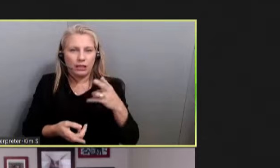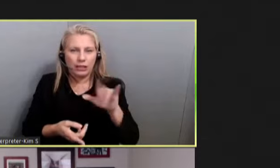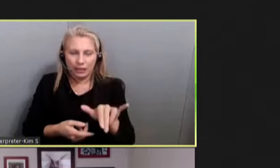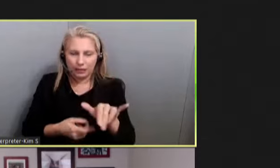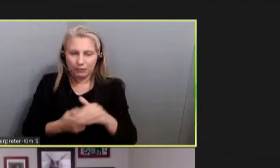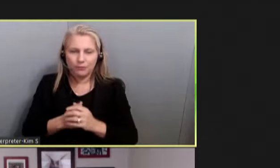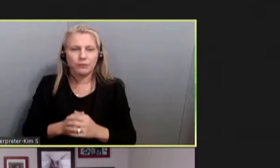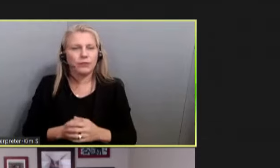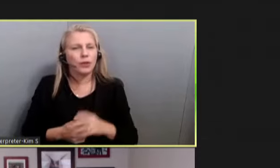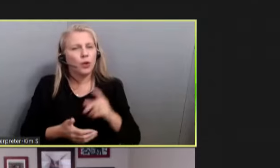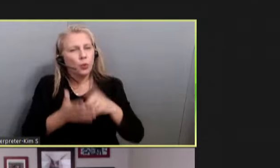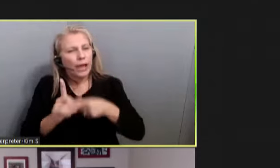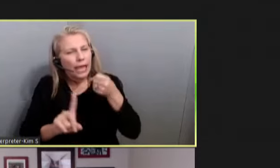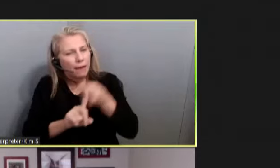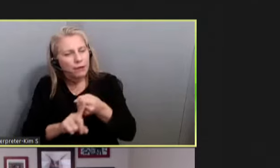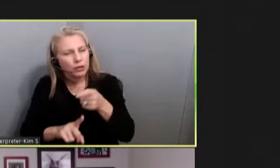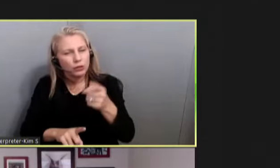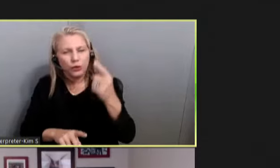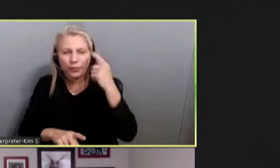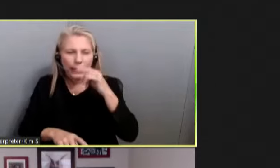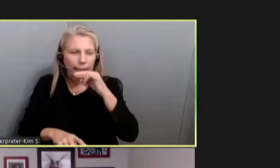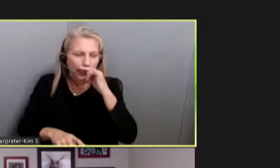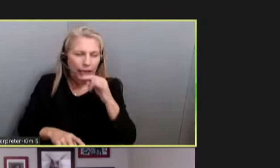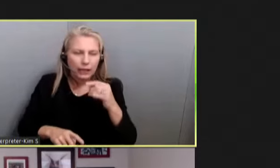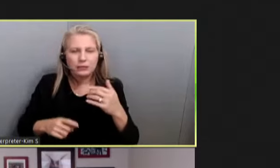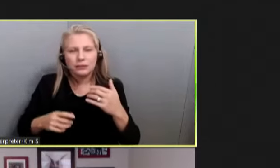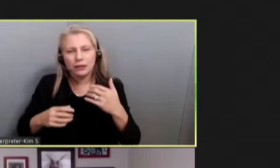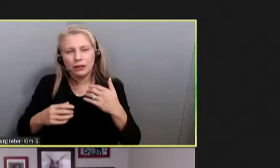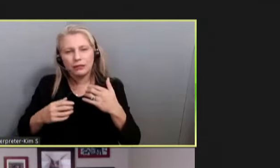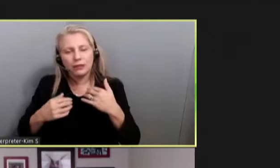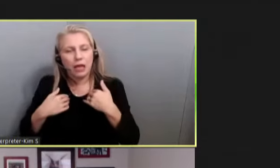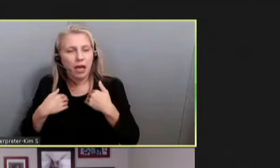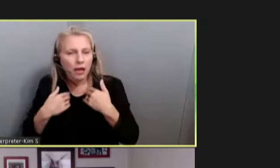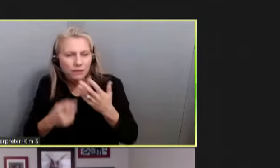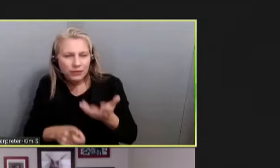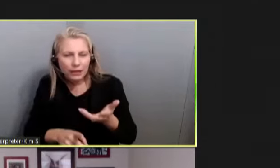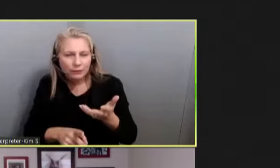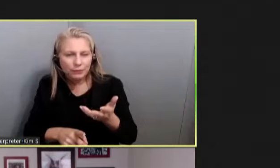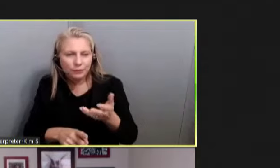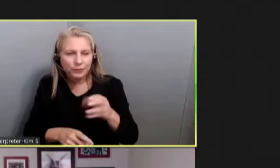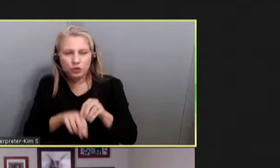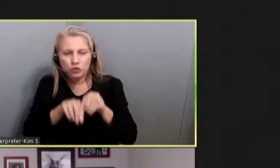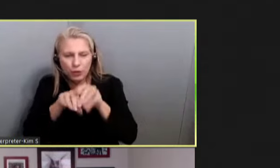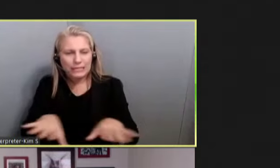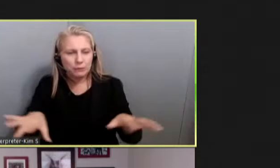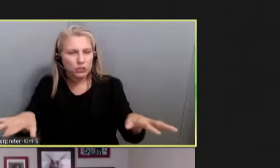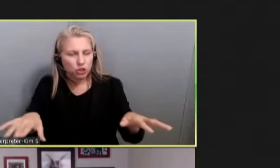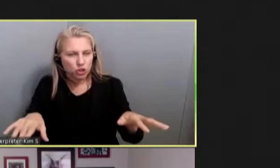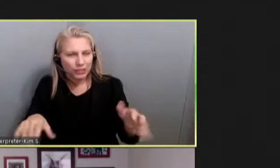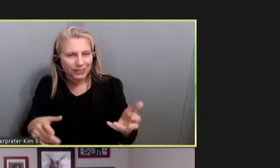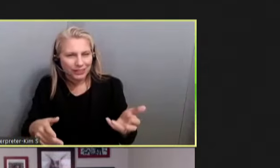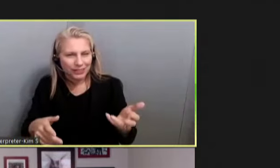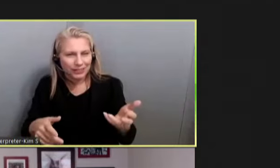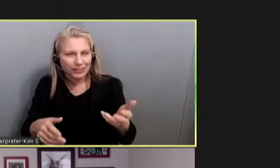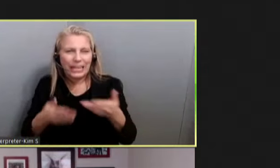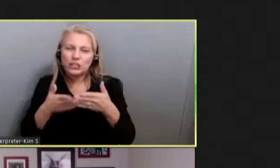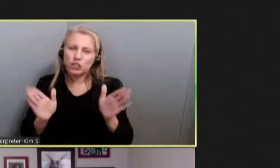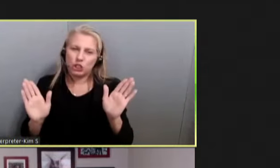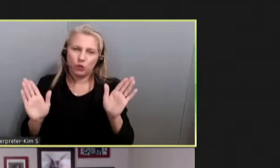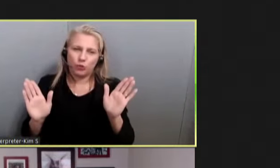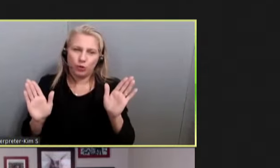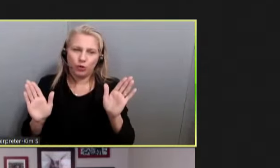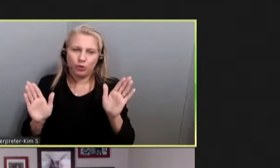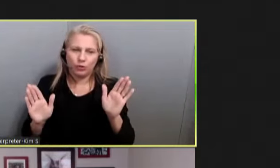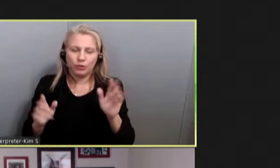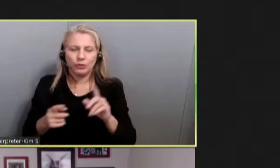What impact do you think kids are as a vector of transmission, just in general